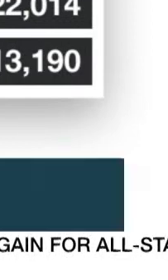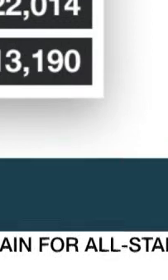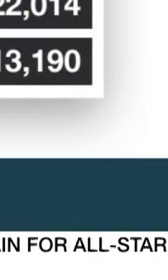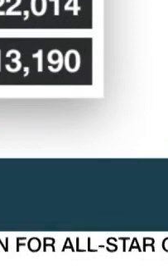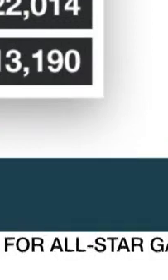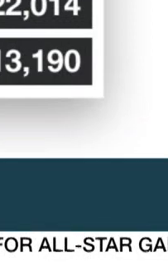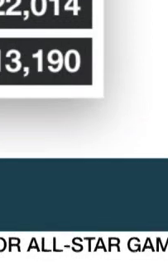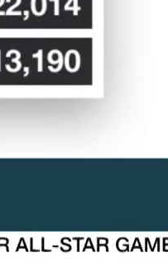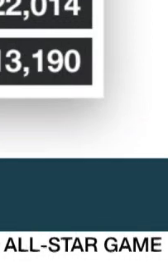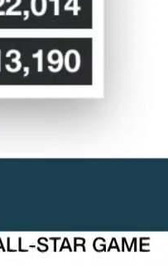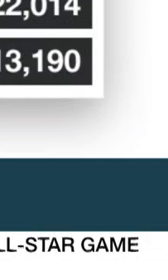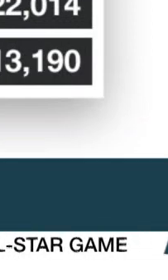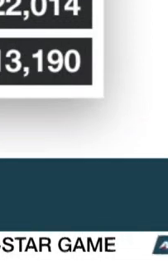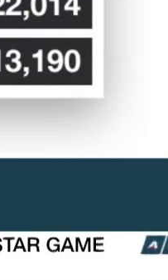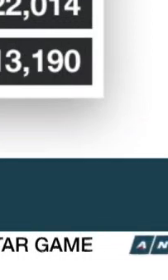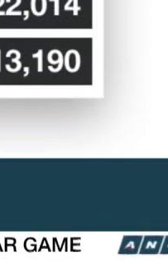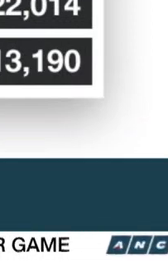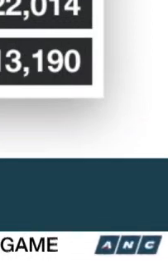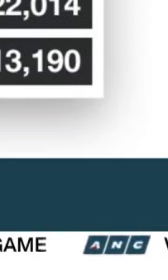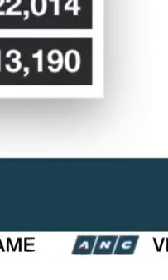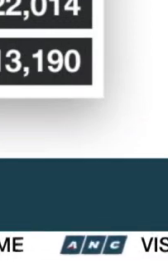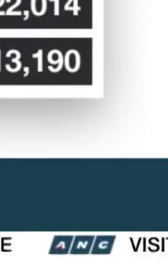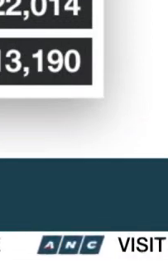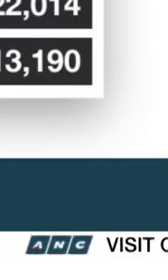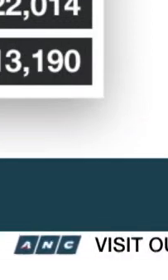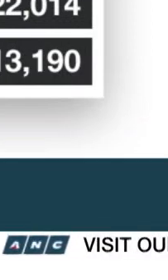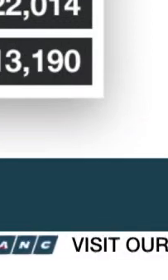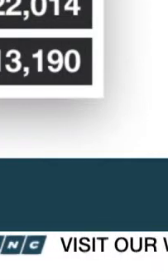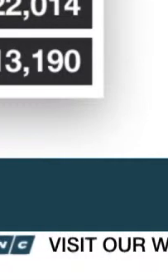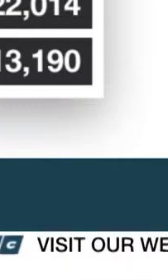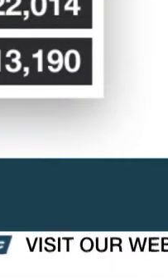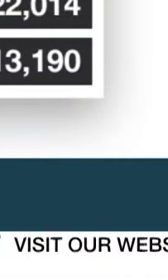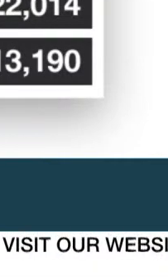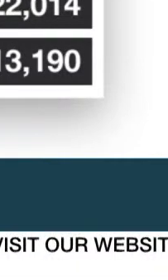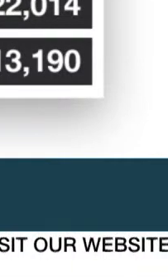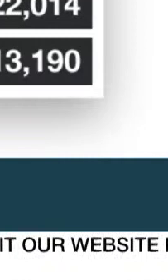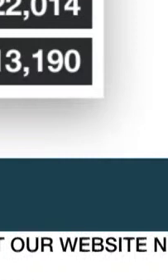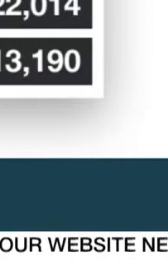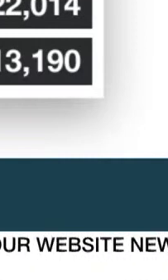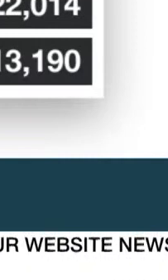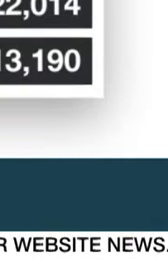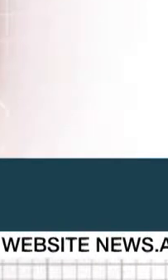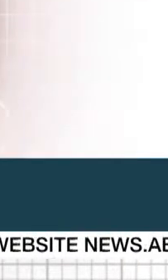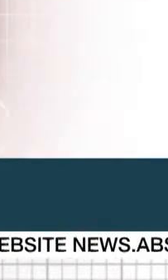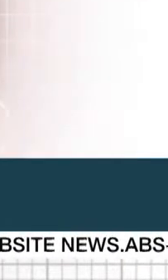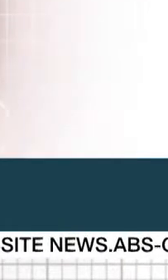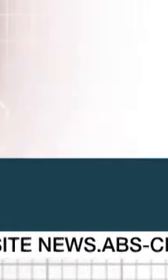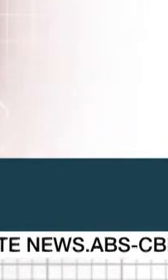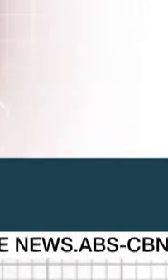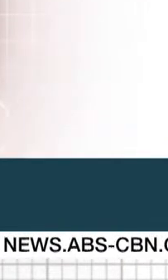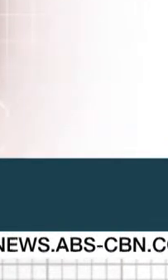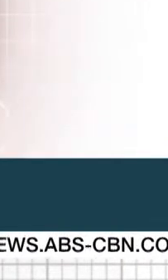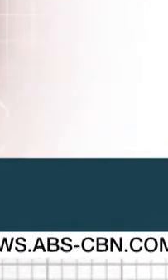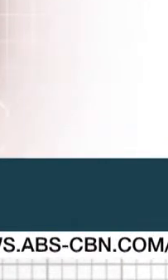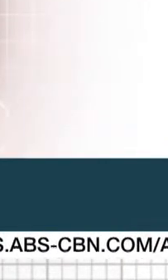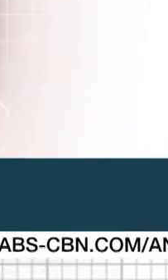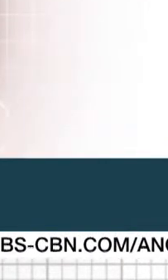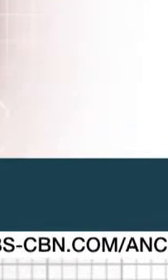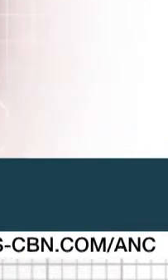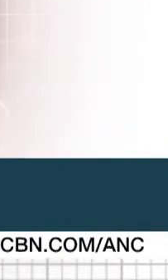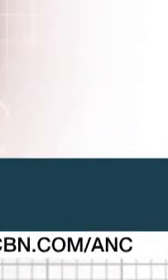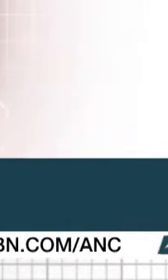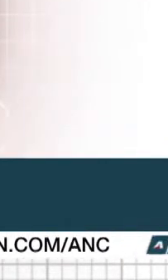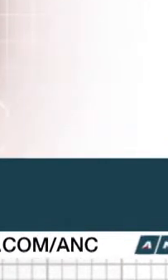million. Active cases stand at 226,000. The Octo Research Group points out five cities in the National